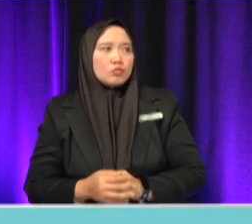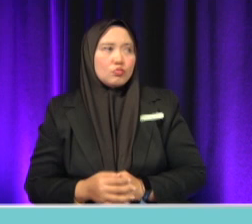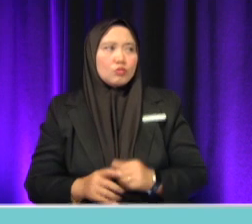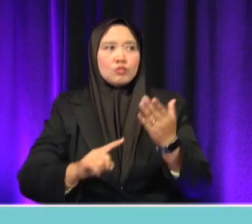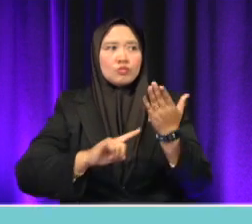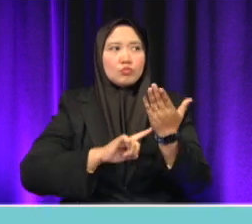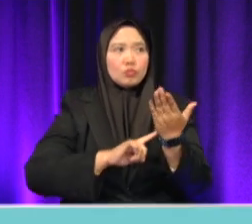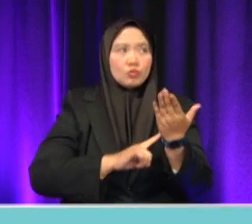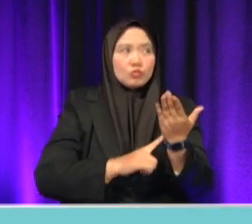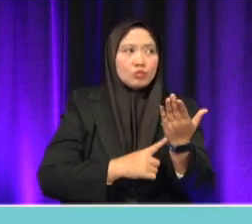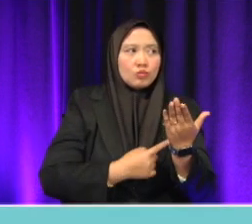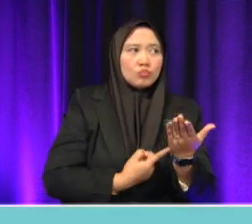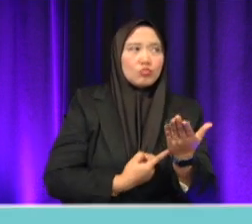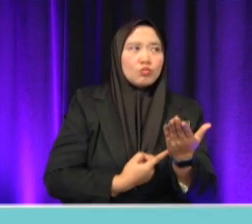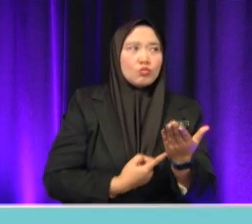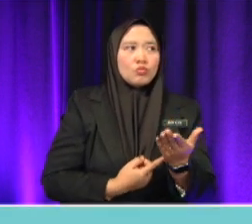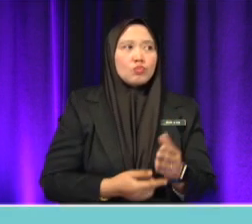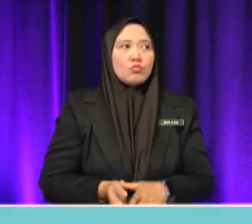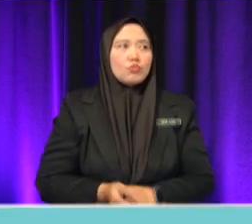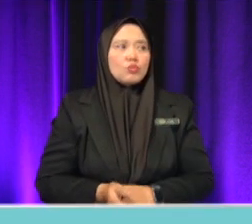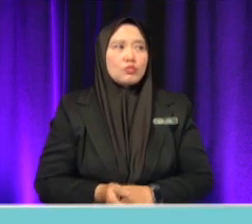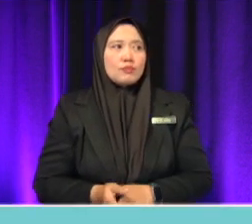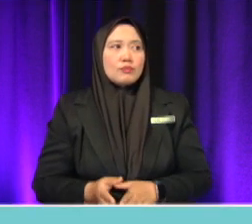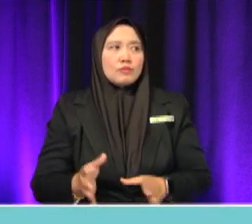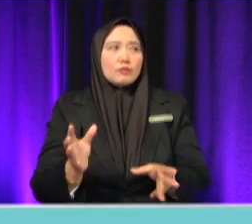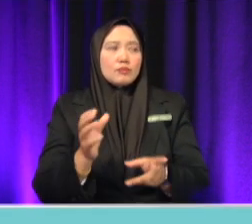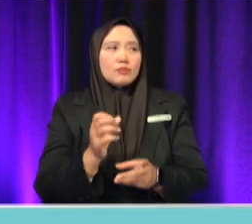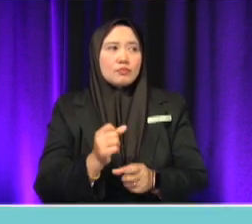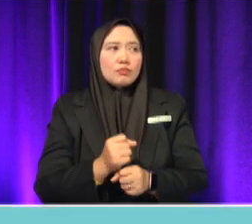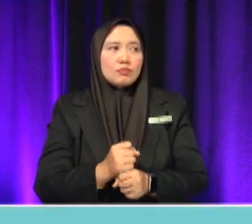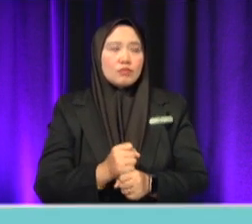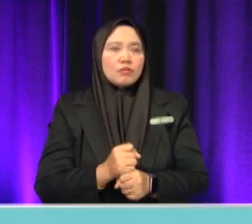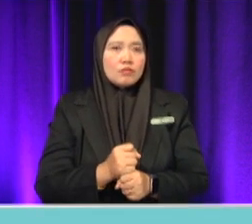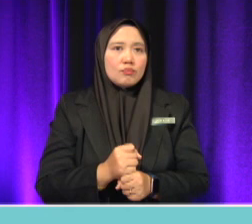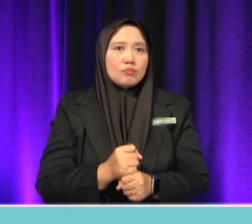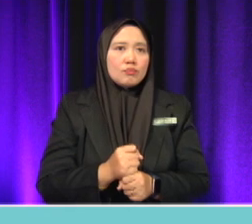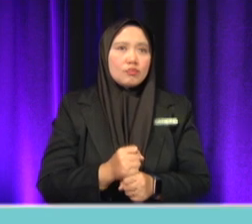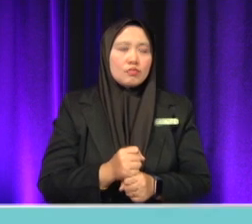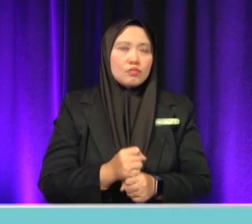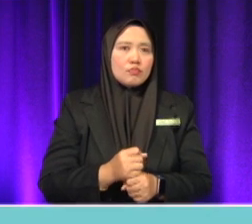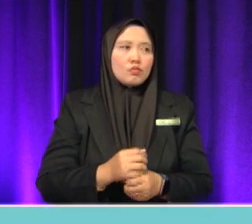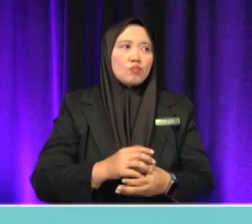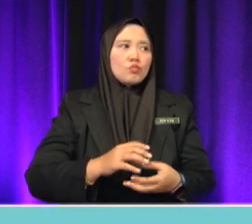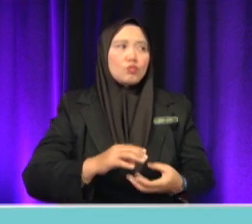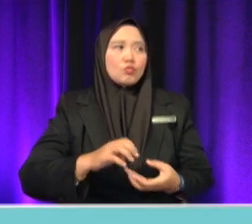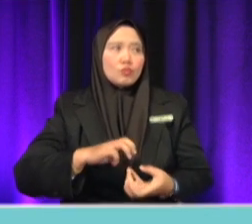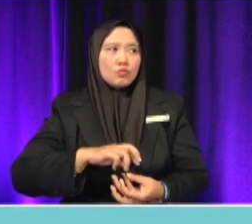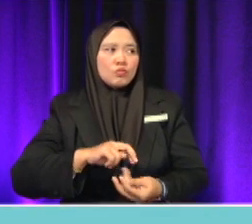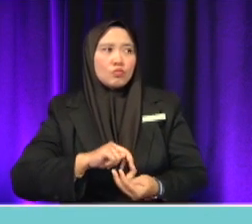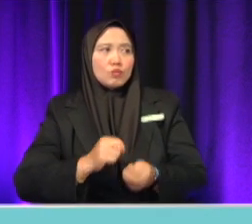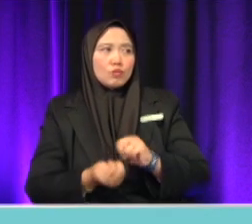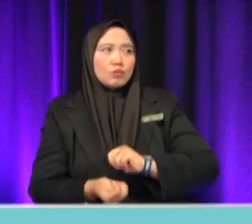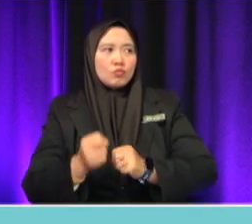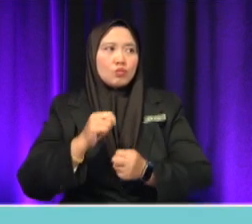her local area, so she began asking businesses in her town to put small change in